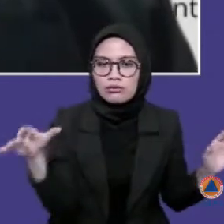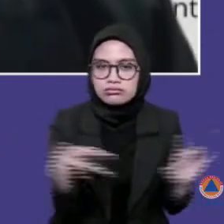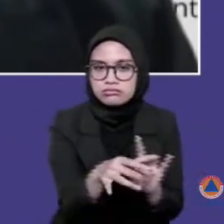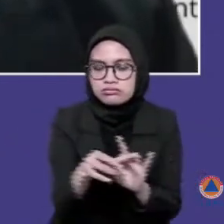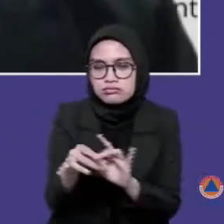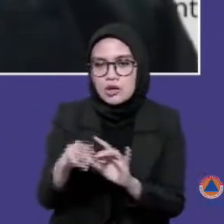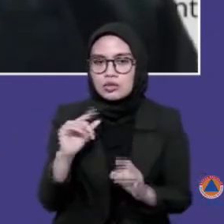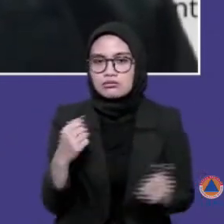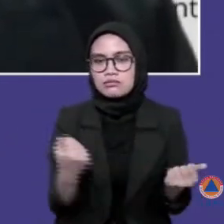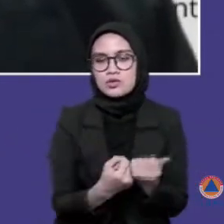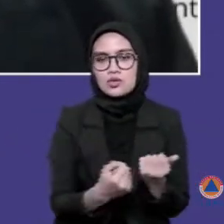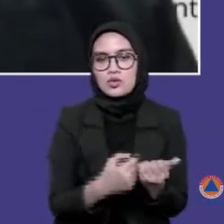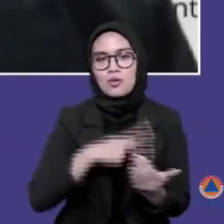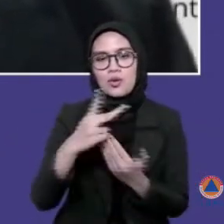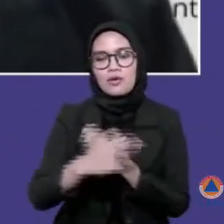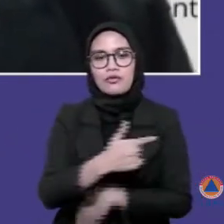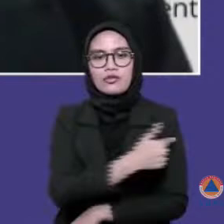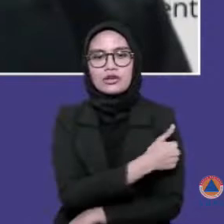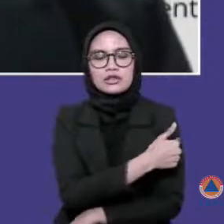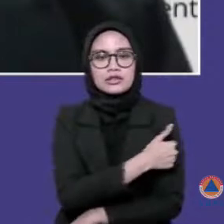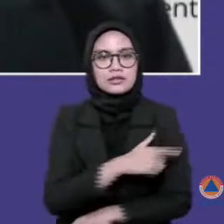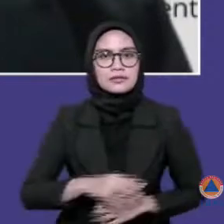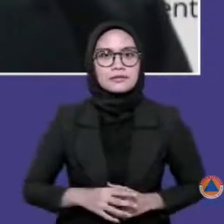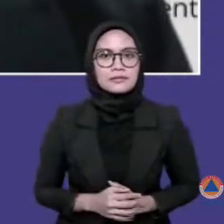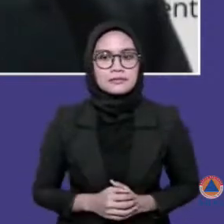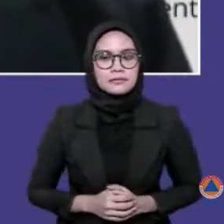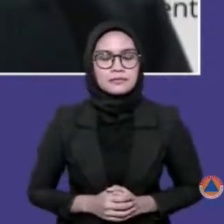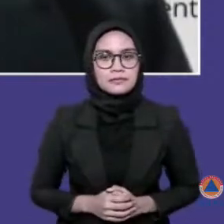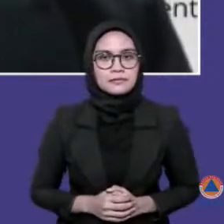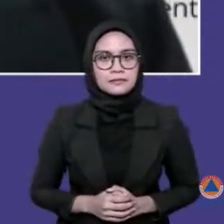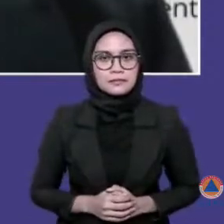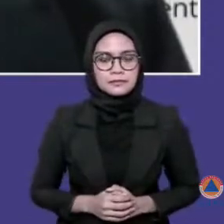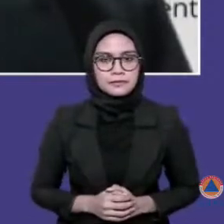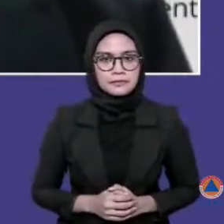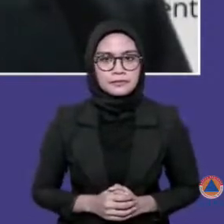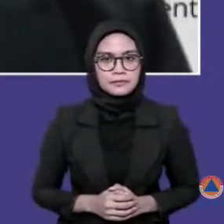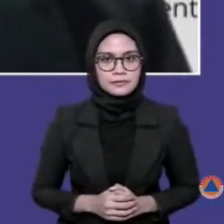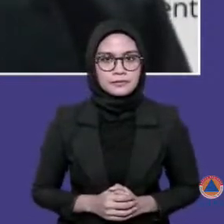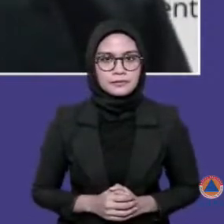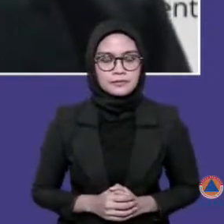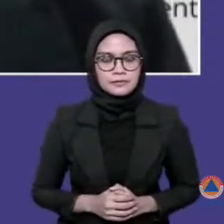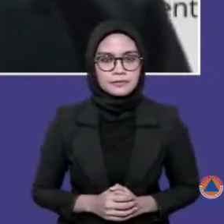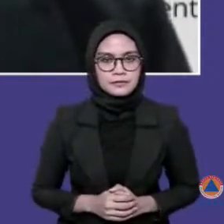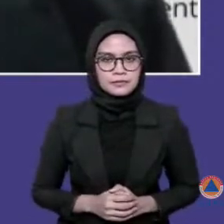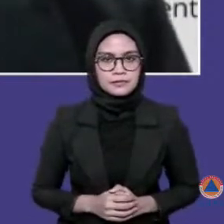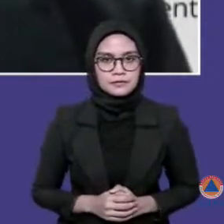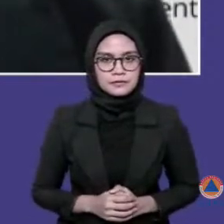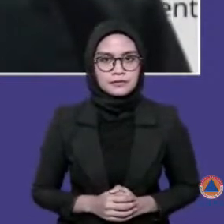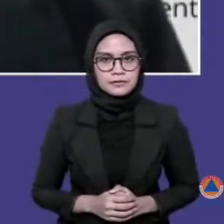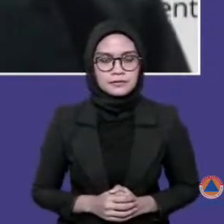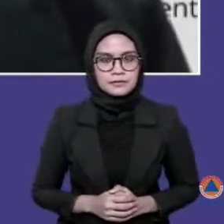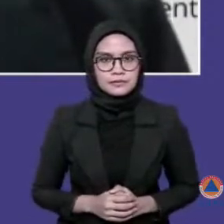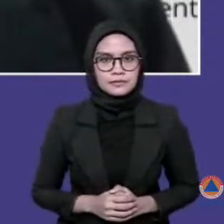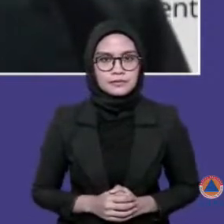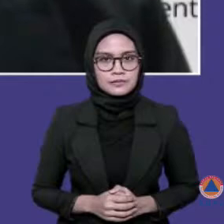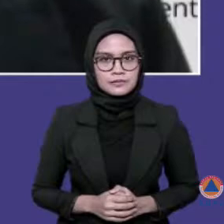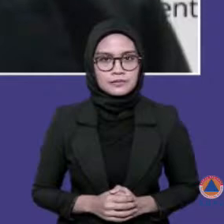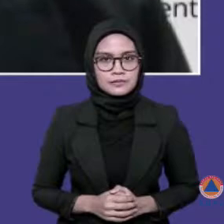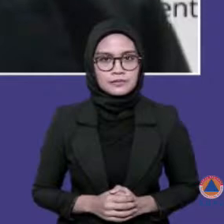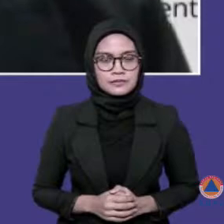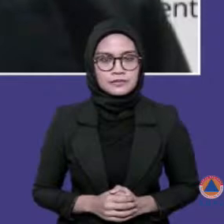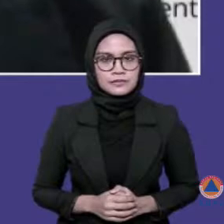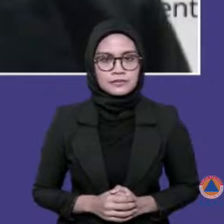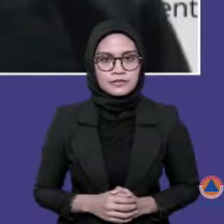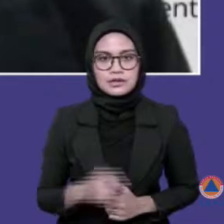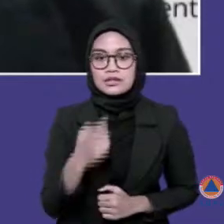you. And has there been any discussion, I mean, on mandatory vaccinations? And this is something obviously